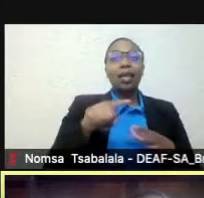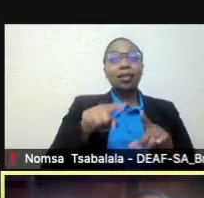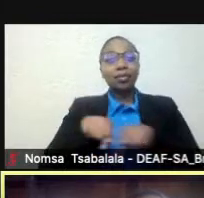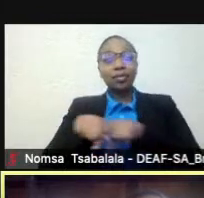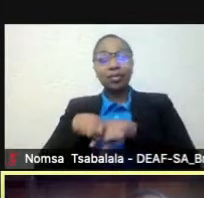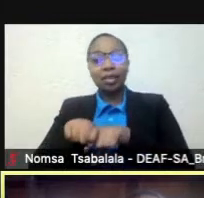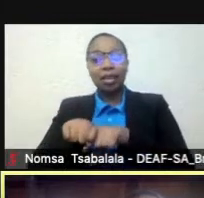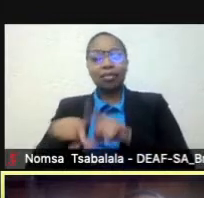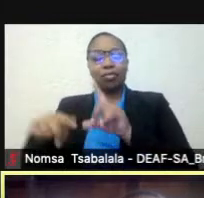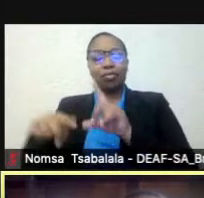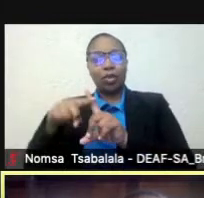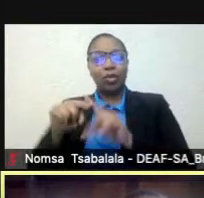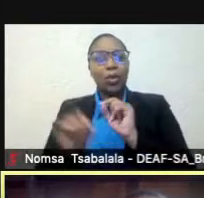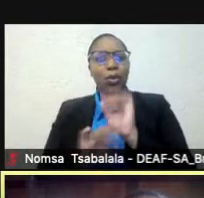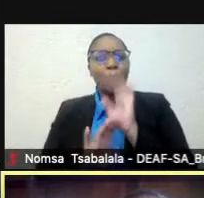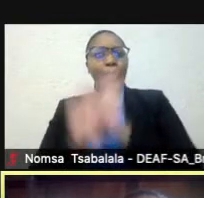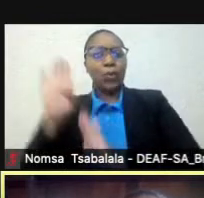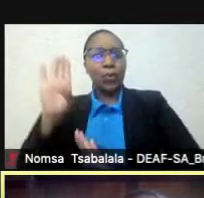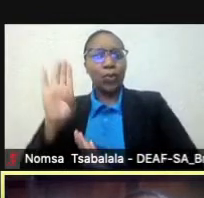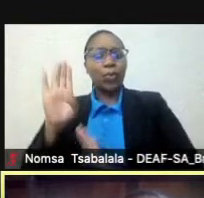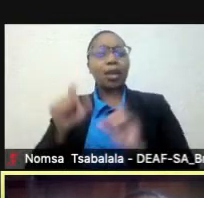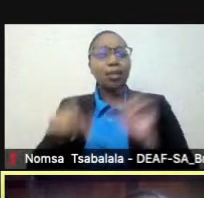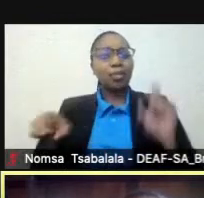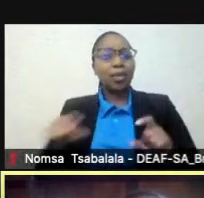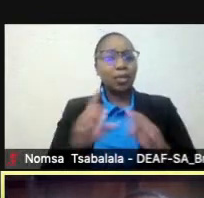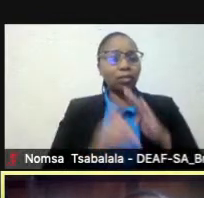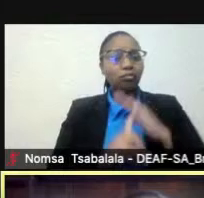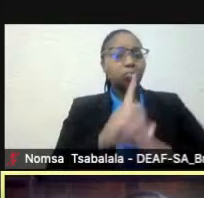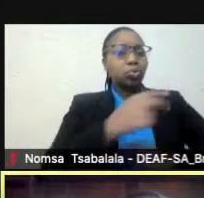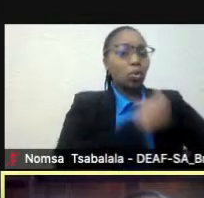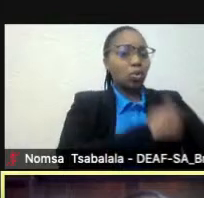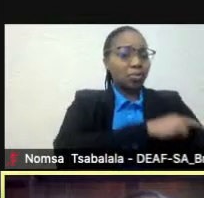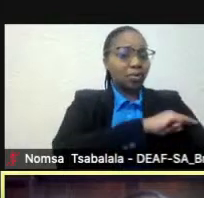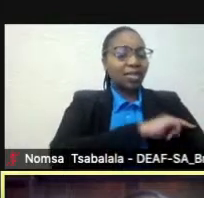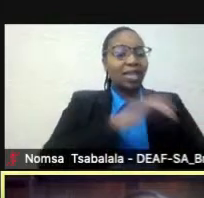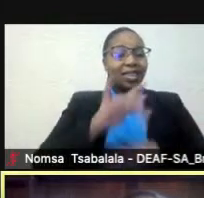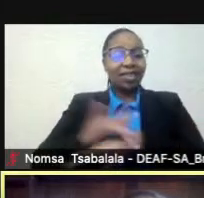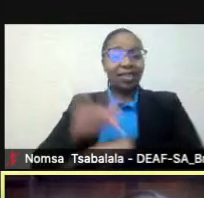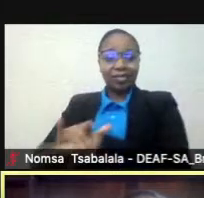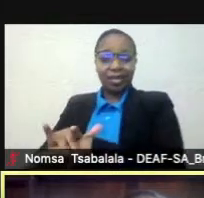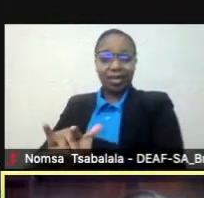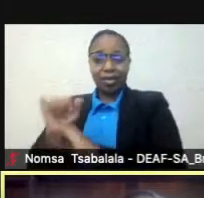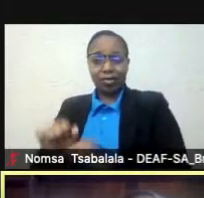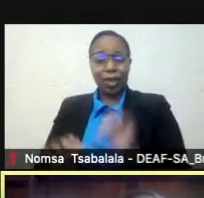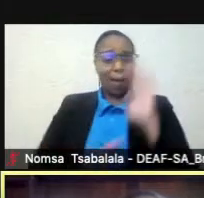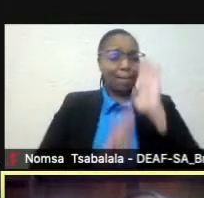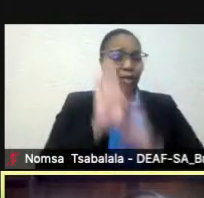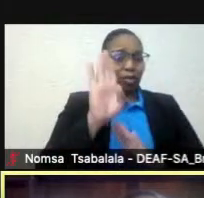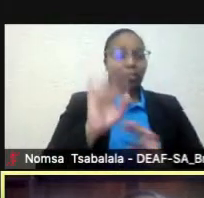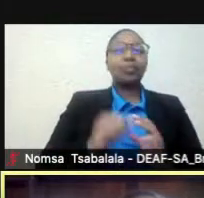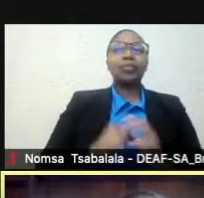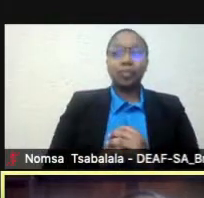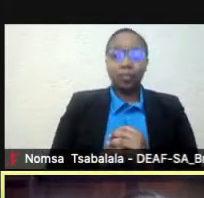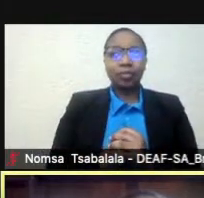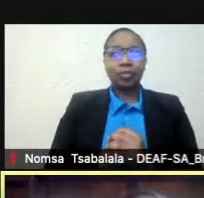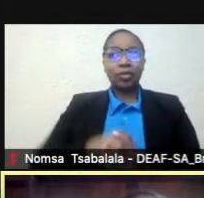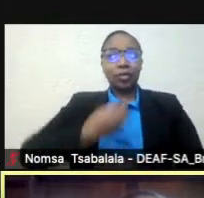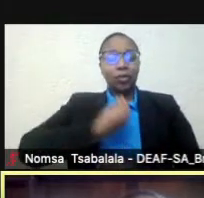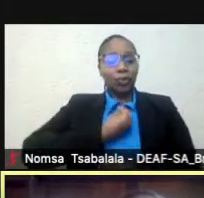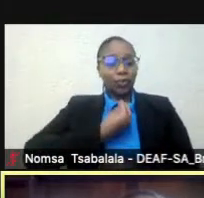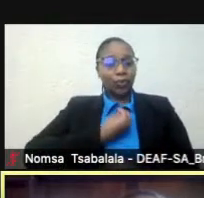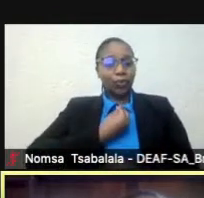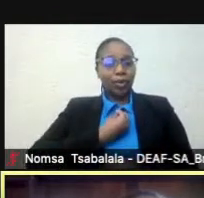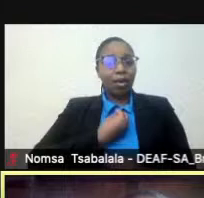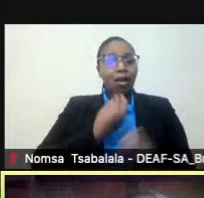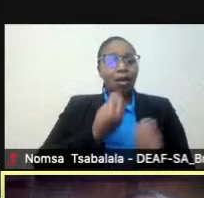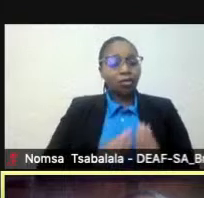well as in hospital patients and deaths. The phenomenon of young children, younger age groups, as well